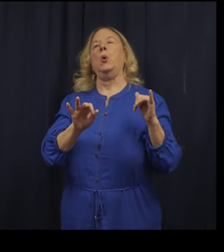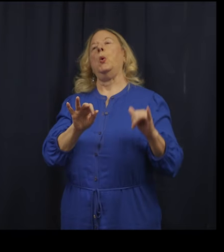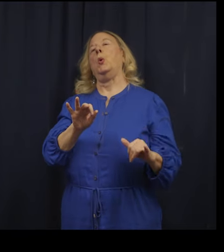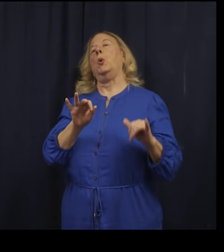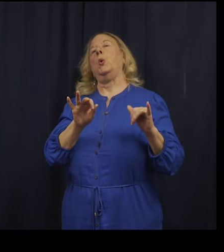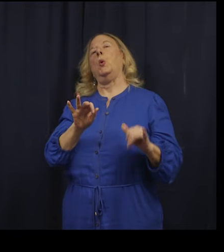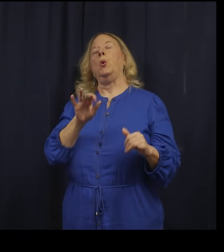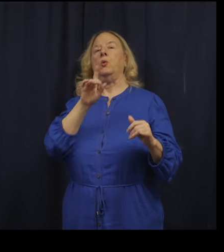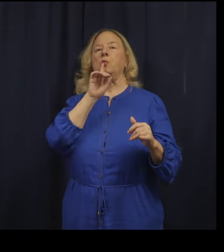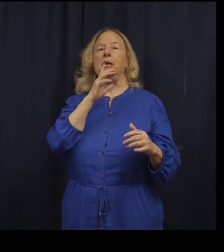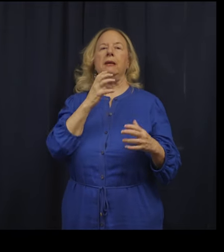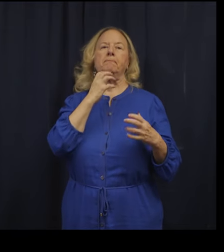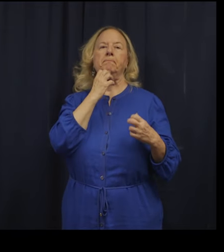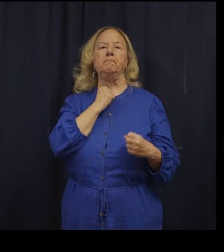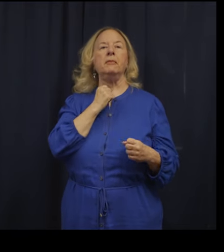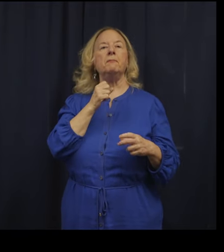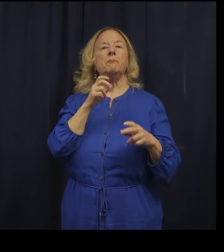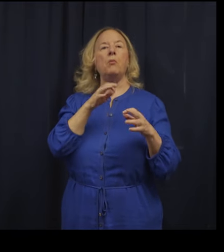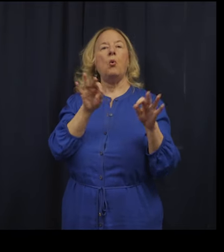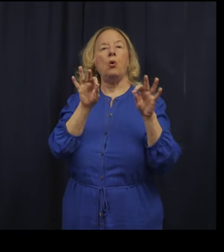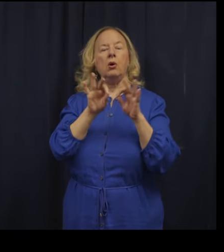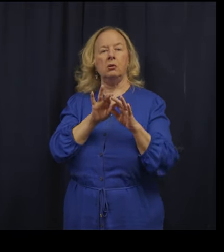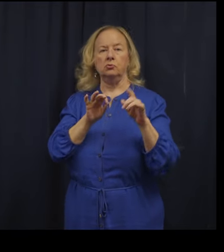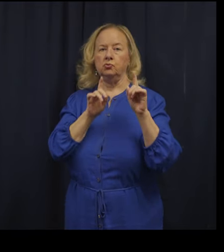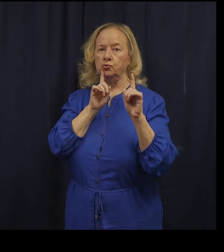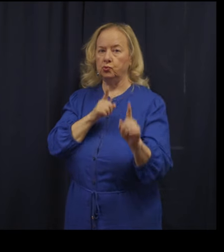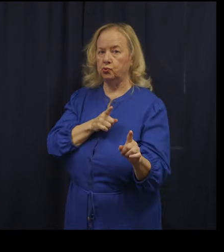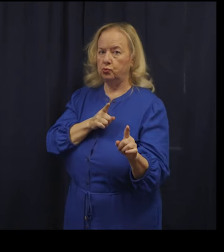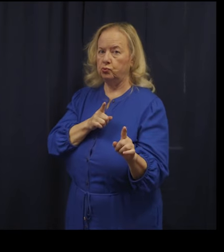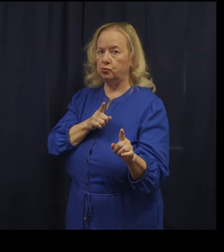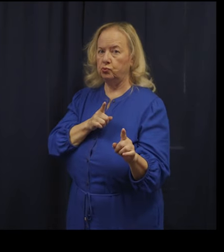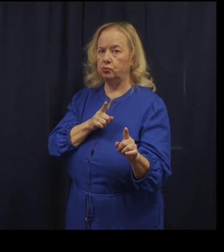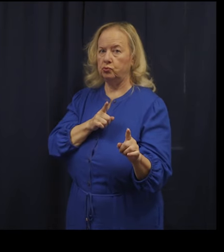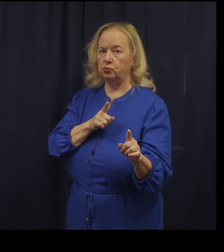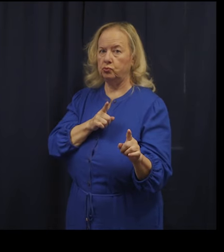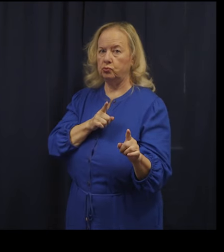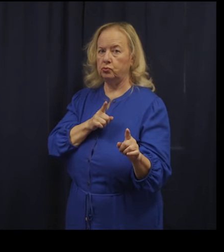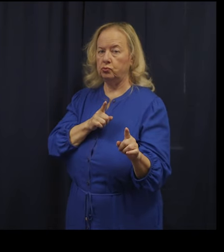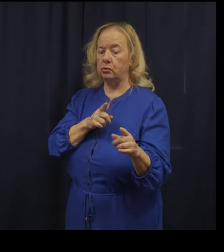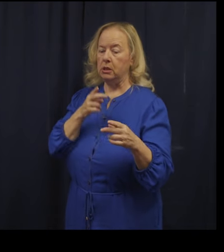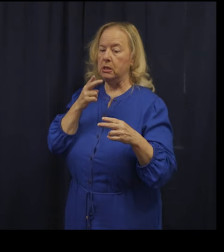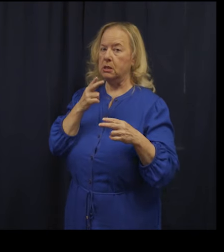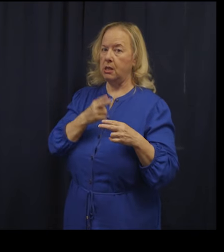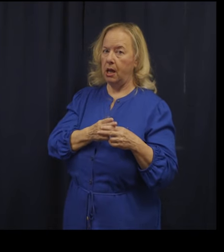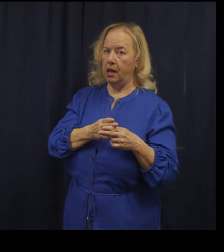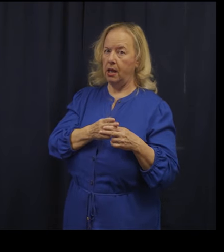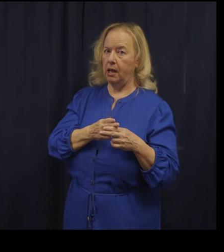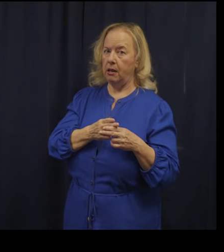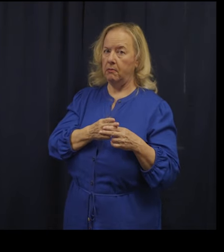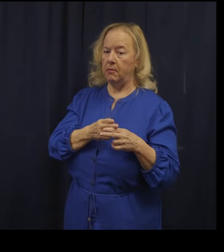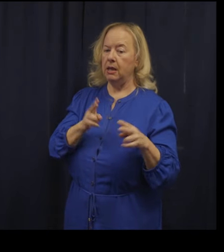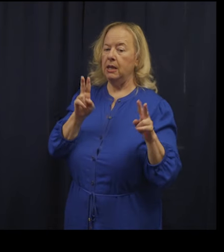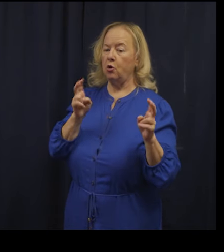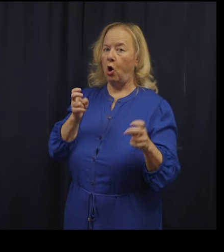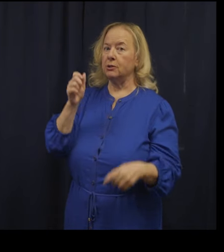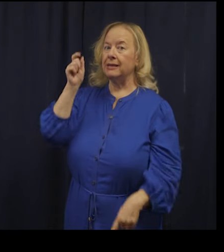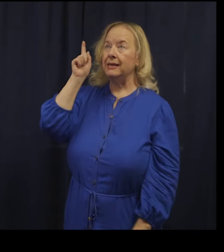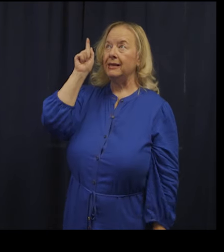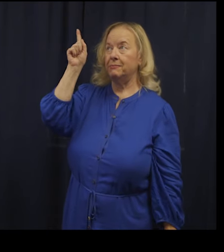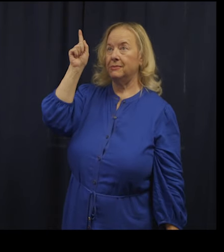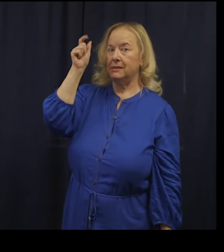very important. Even so, when it's a name he calls